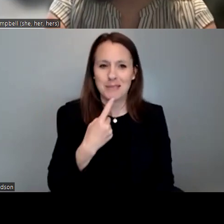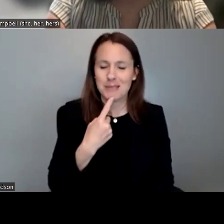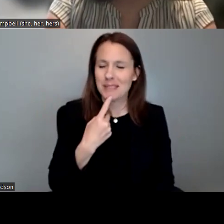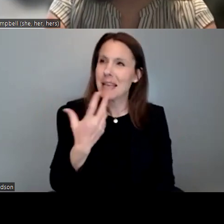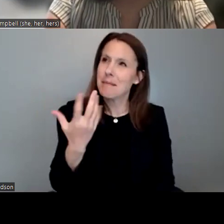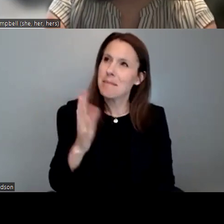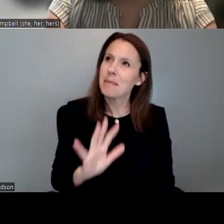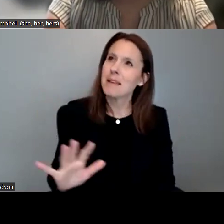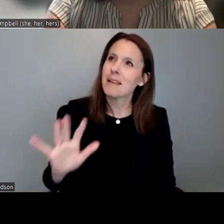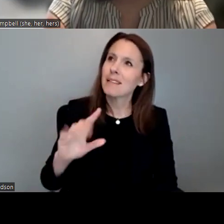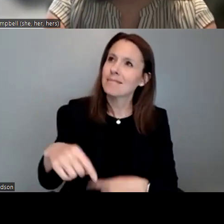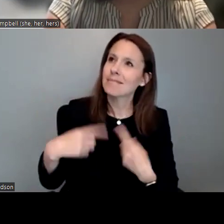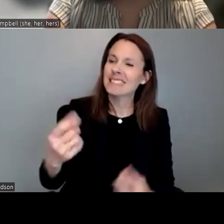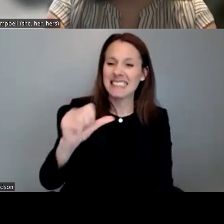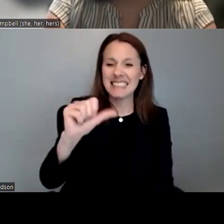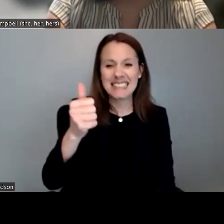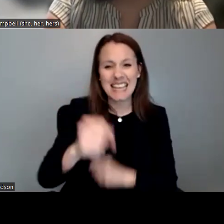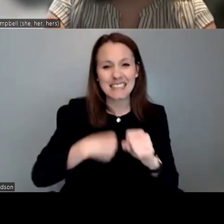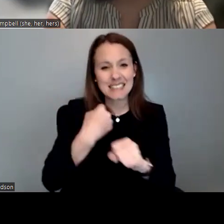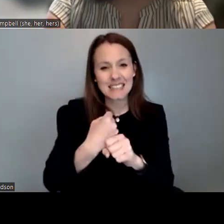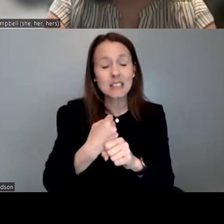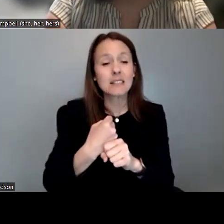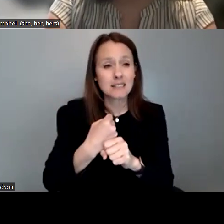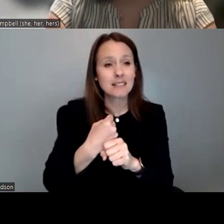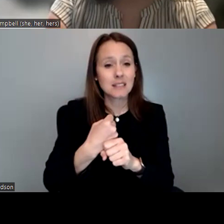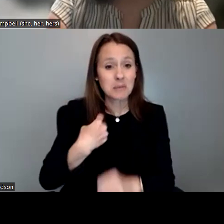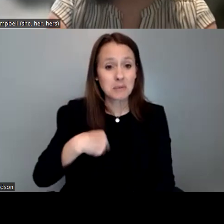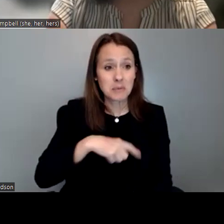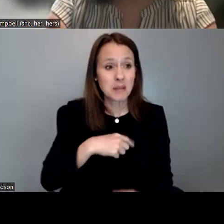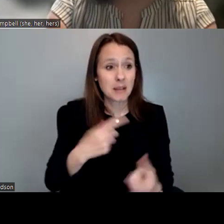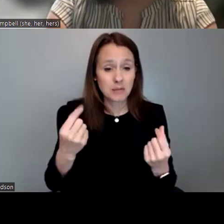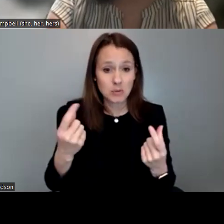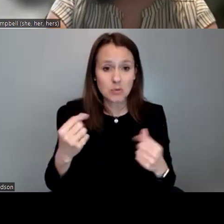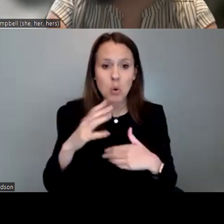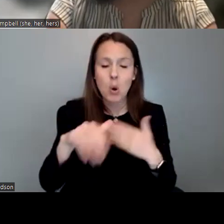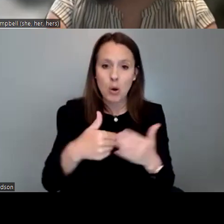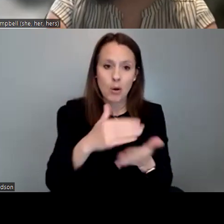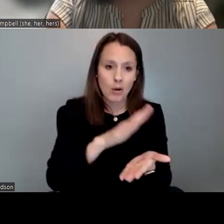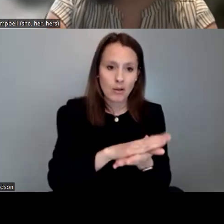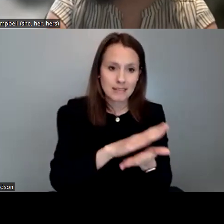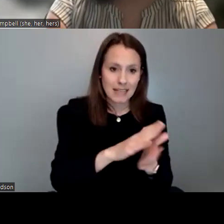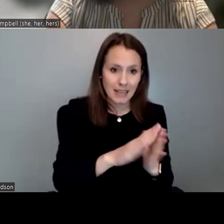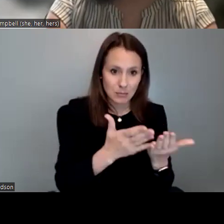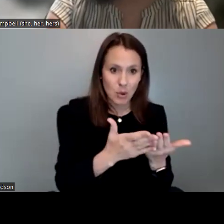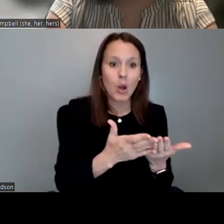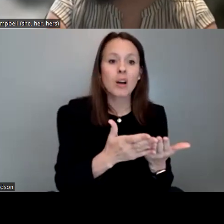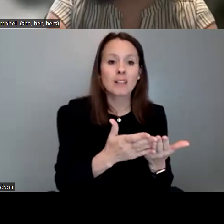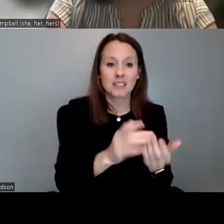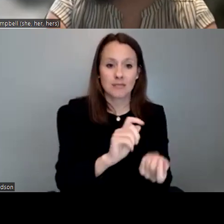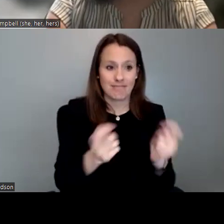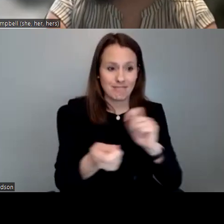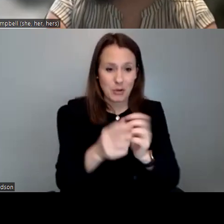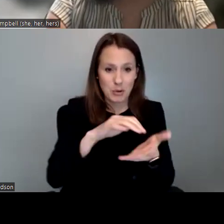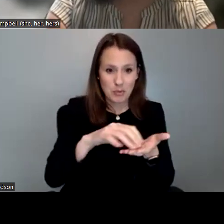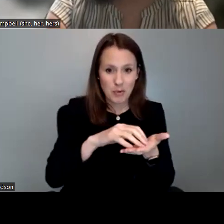say like the past 10 years or more, we've been able to get those textbooks in the hands of our students at the